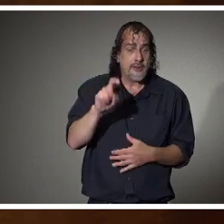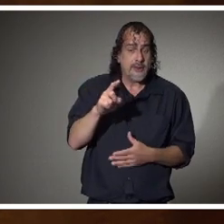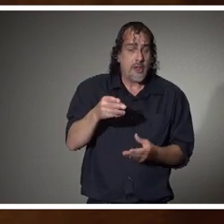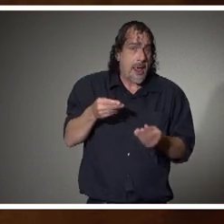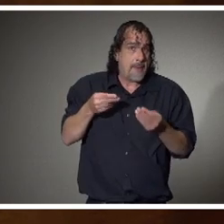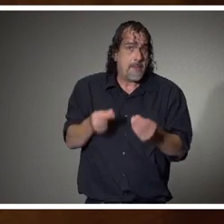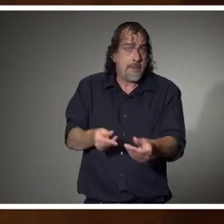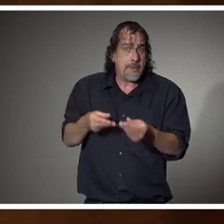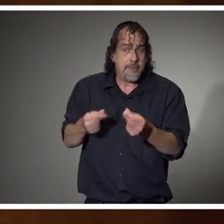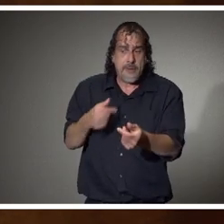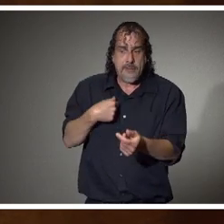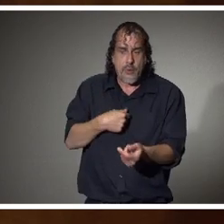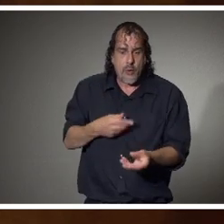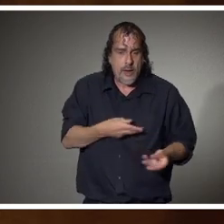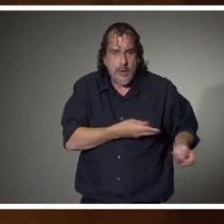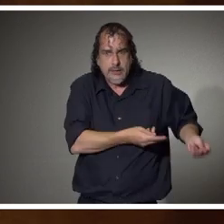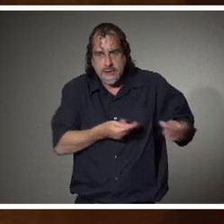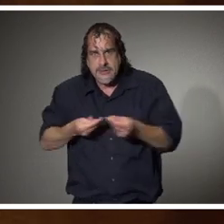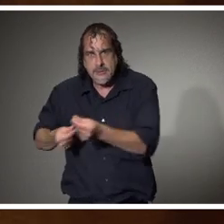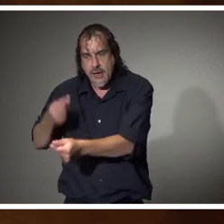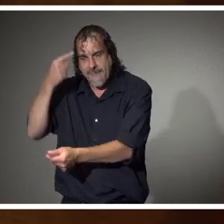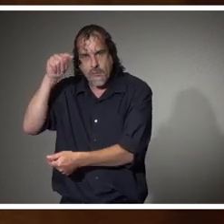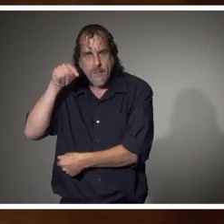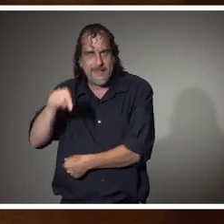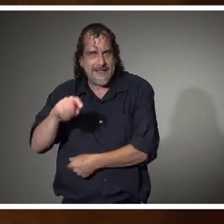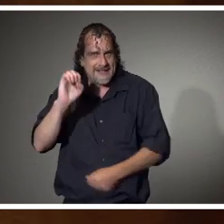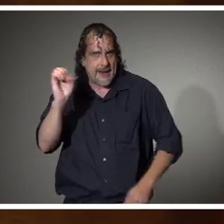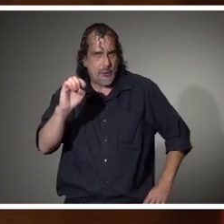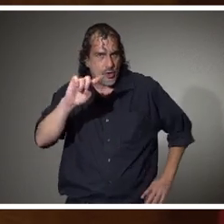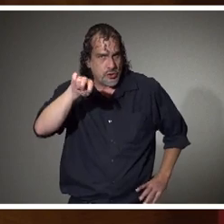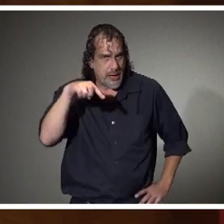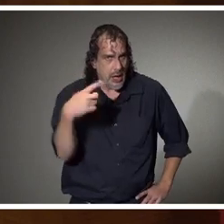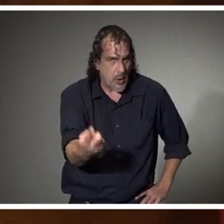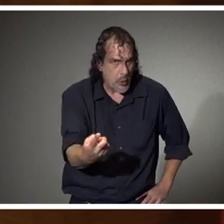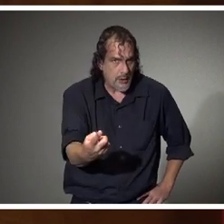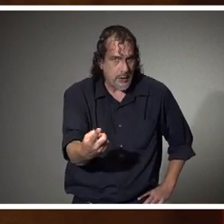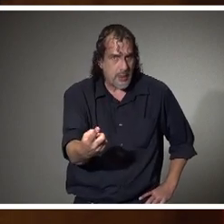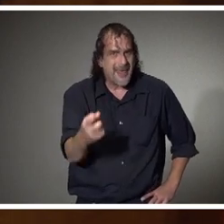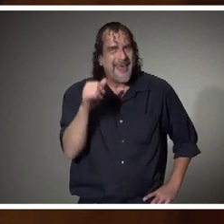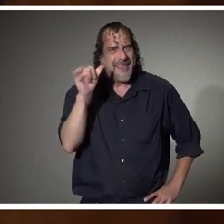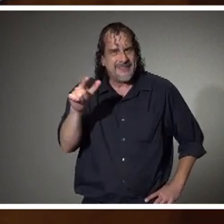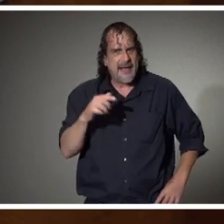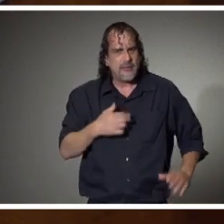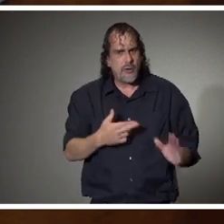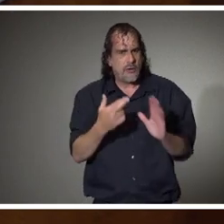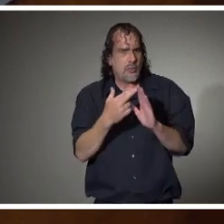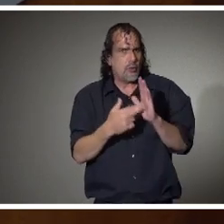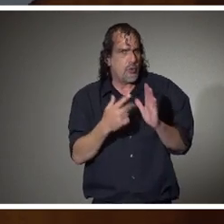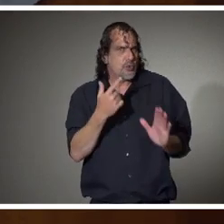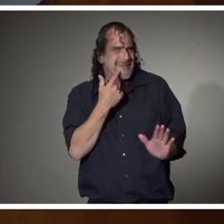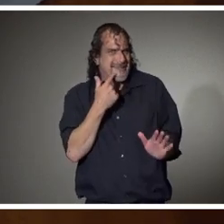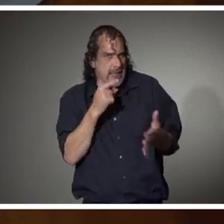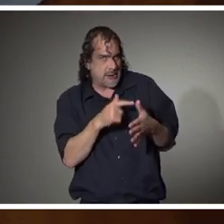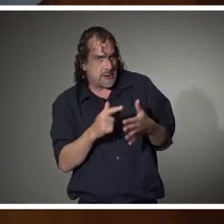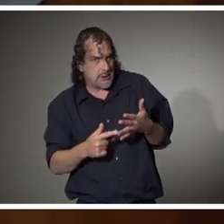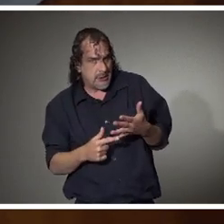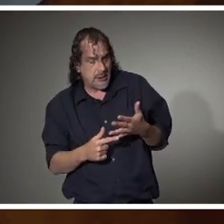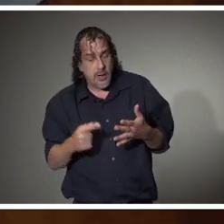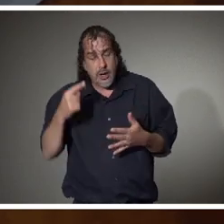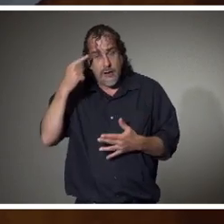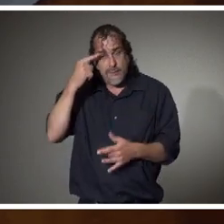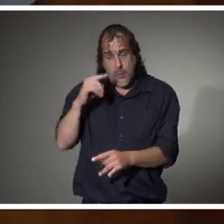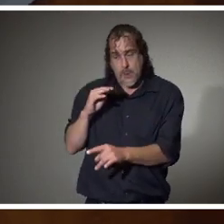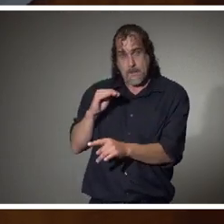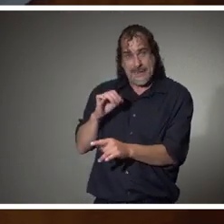expenditures incurred due to the public health emergency. So that's where the that's what the guidance from Treasury says. In terms of Mississippi